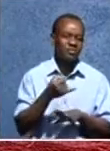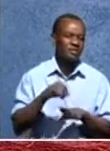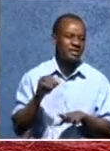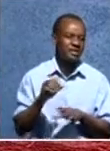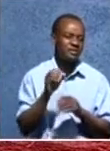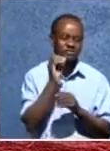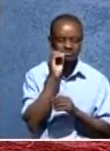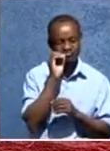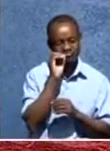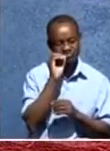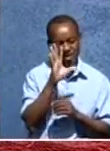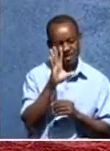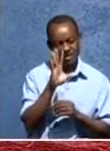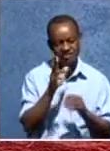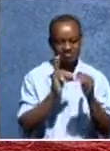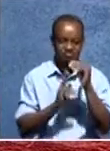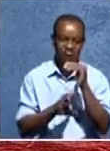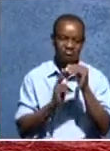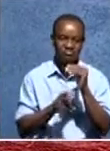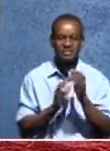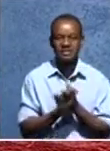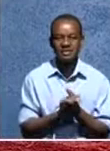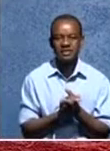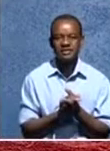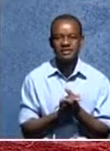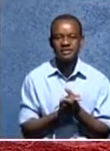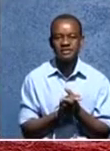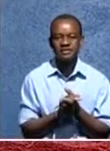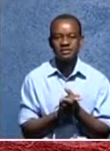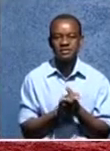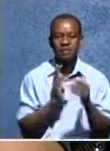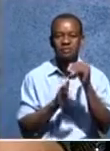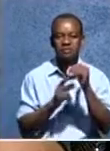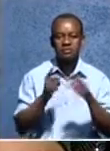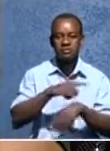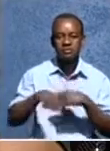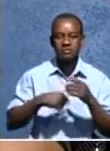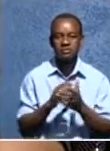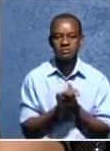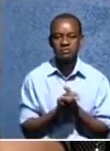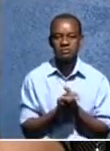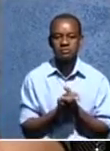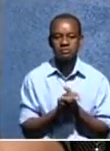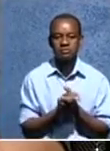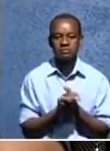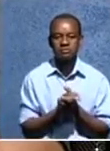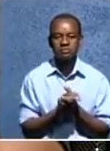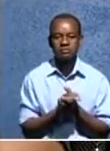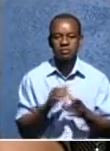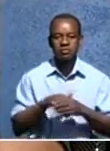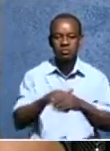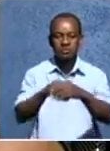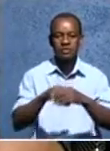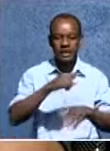Hilda. With domestic travel, we've definitely seen a marked increase. What do you mean demand. When you say domestic travel? Domestic travel